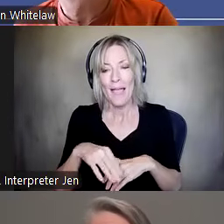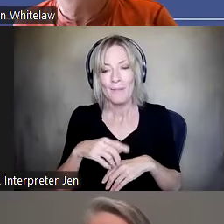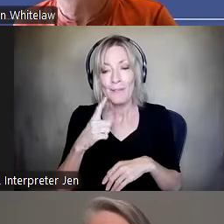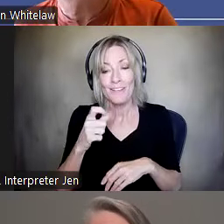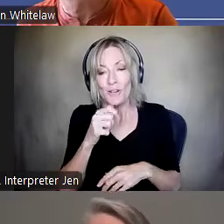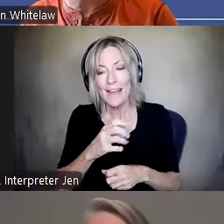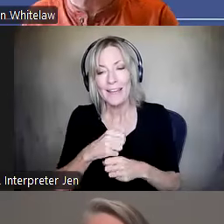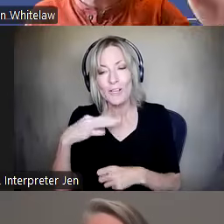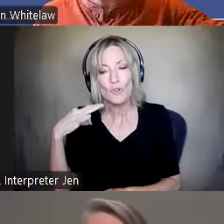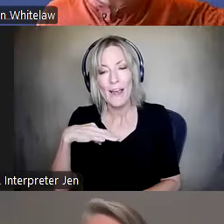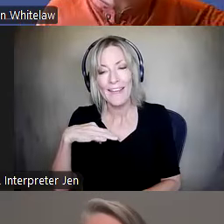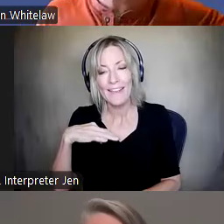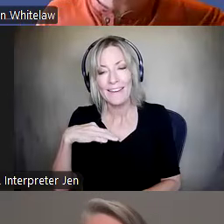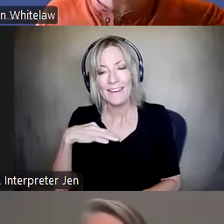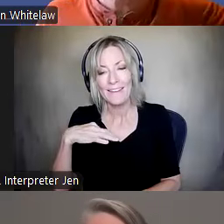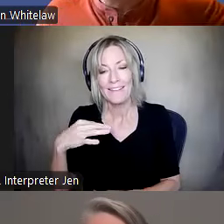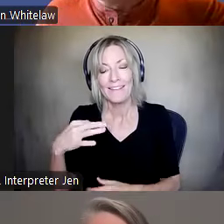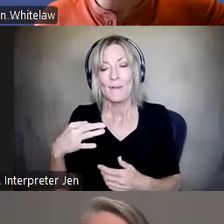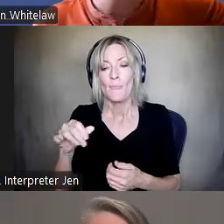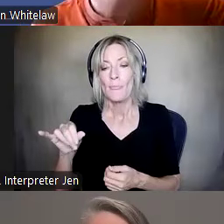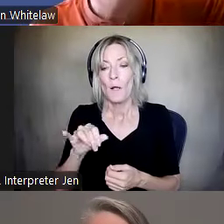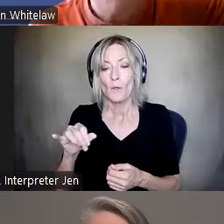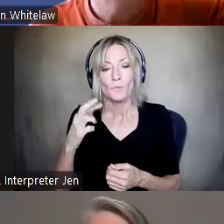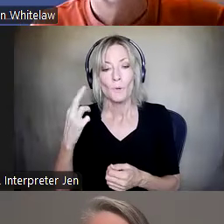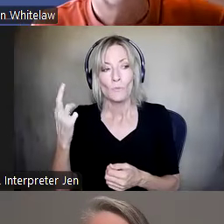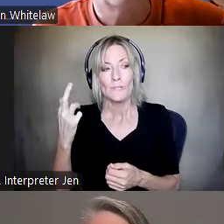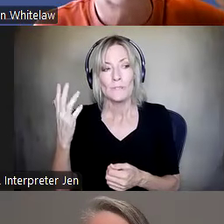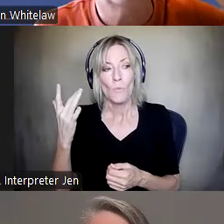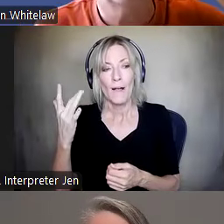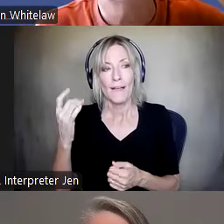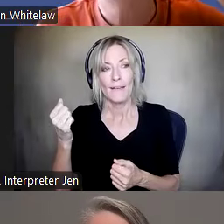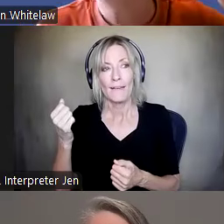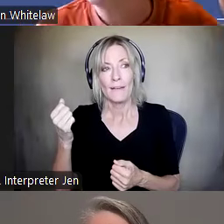Credit, credit, credit. It's also a reason why